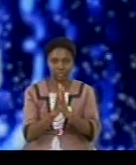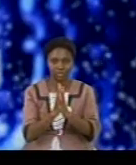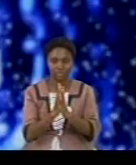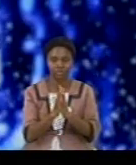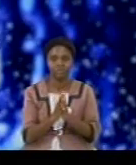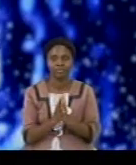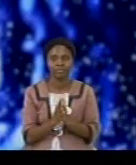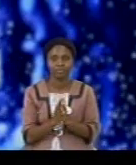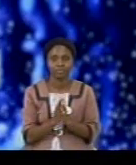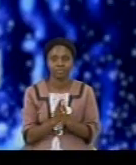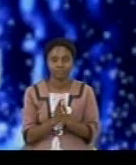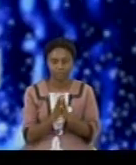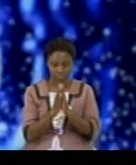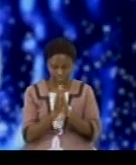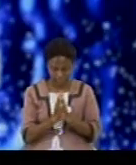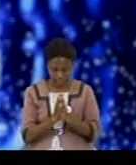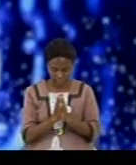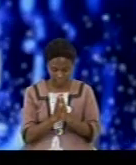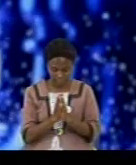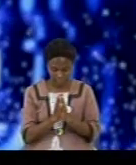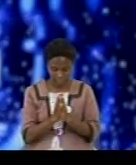please? Let's bow down our heads.